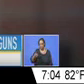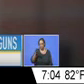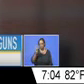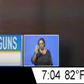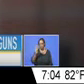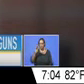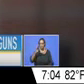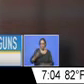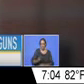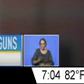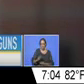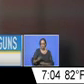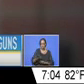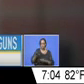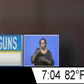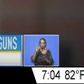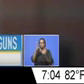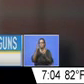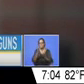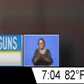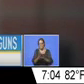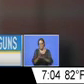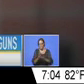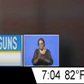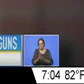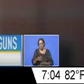1,424.4 pounds of cocaine was seized, along with